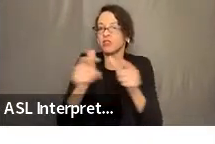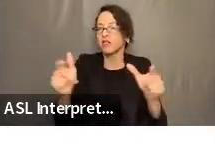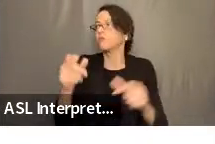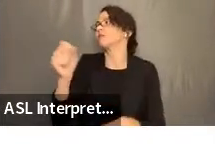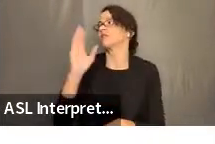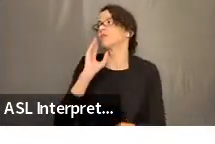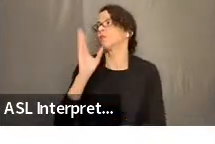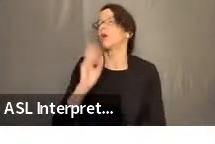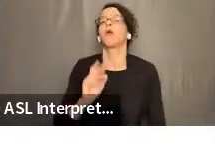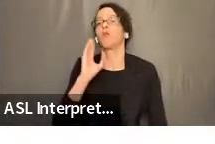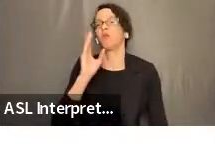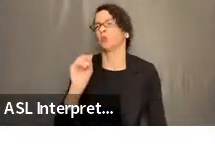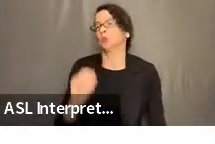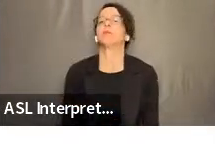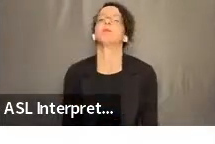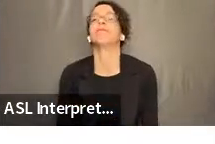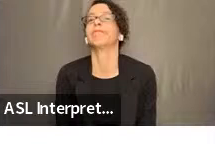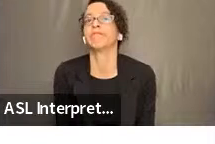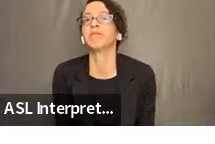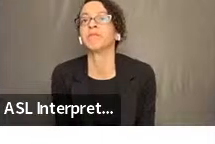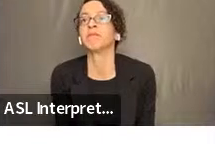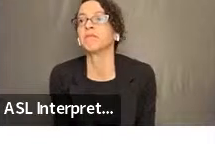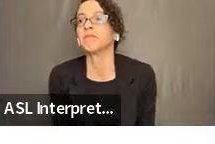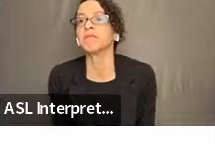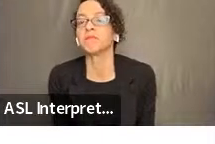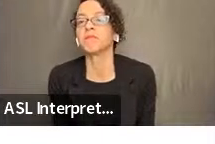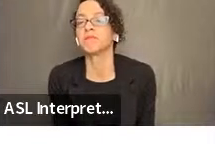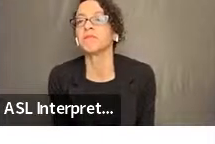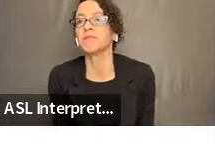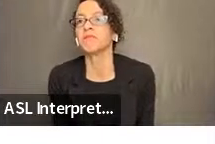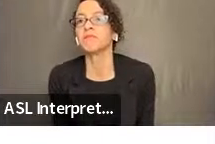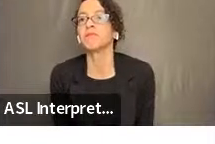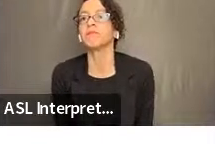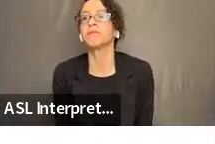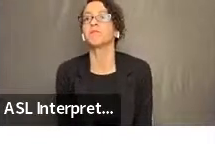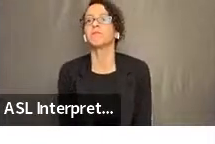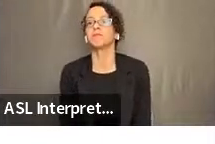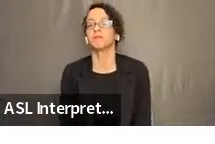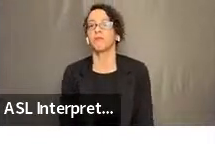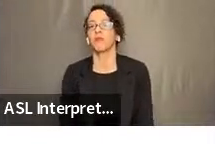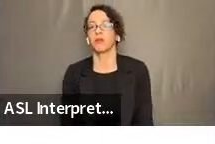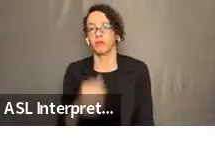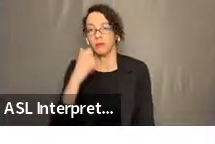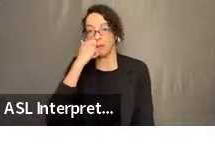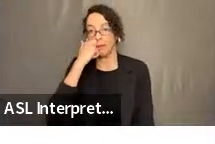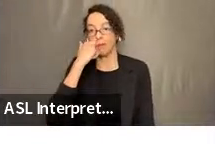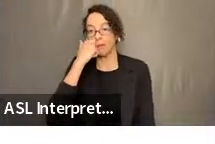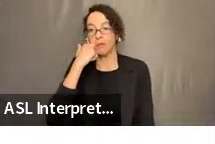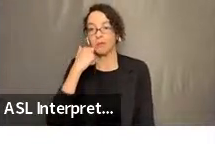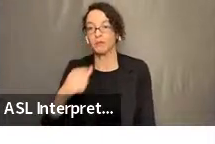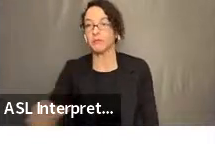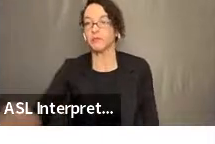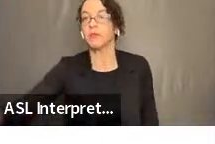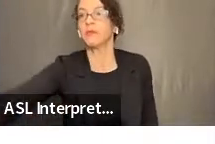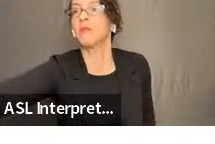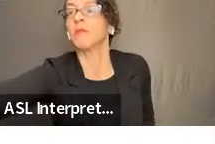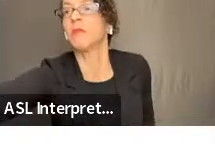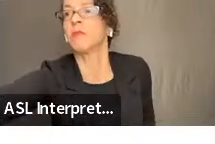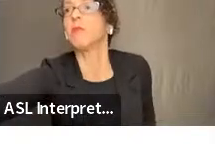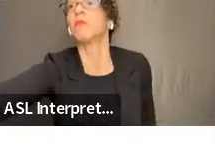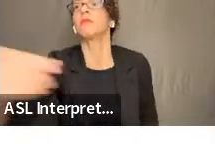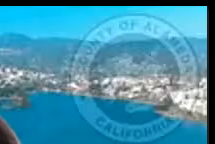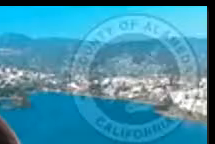asking. So sorry, Tori, I'm going to have to pause the slide just for a moment. I just need to access the